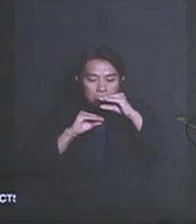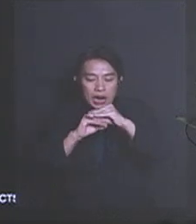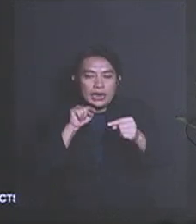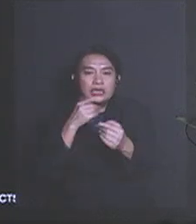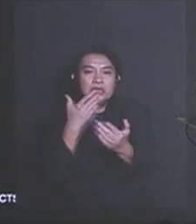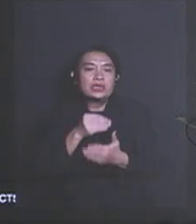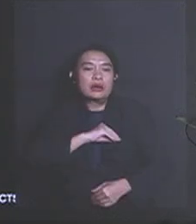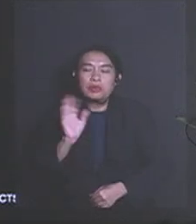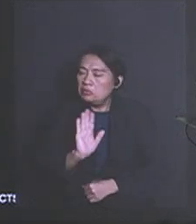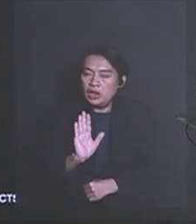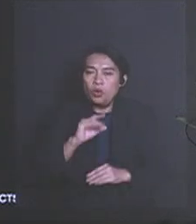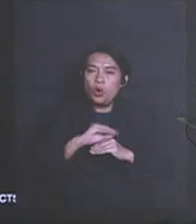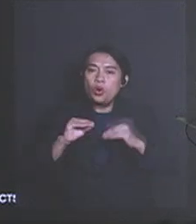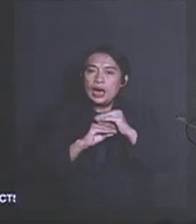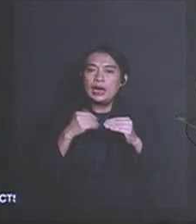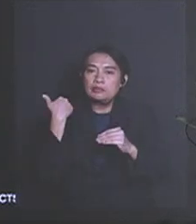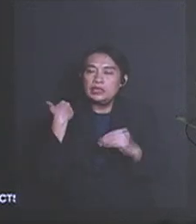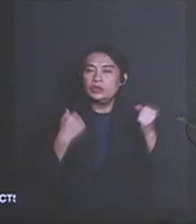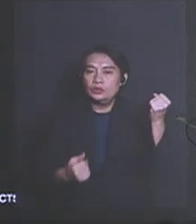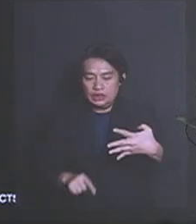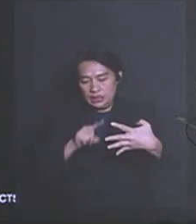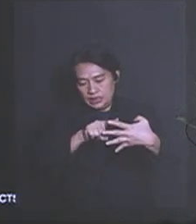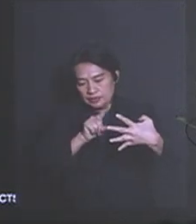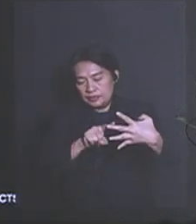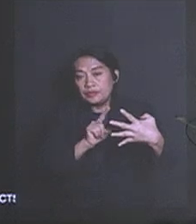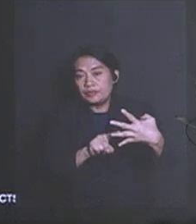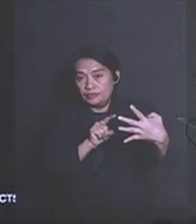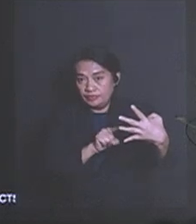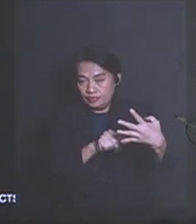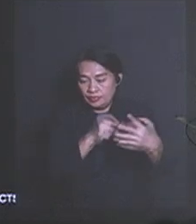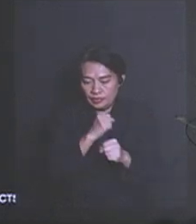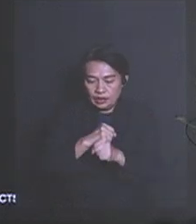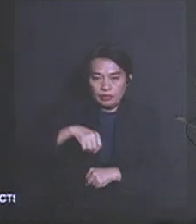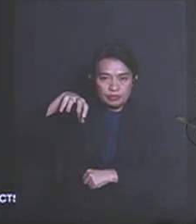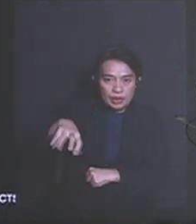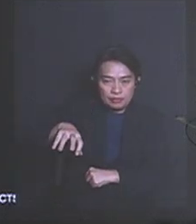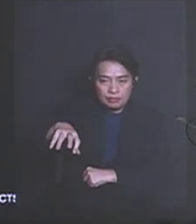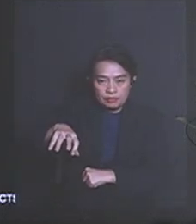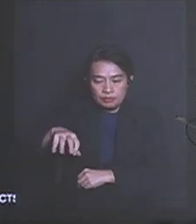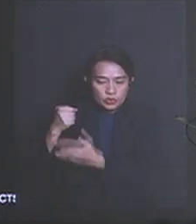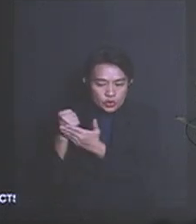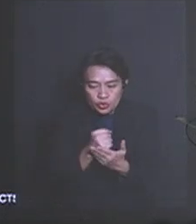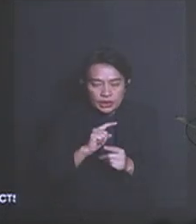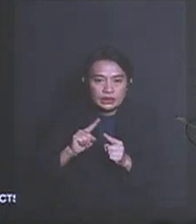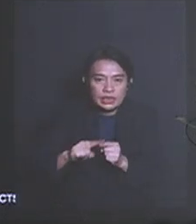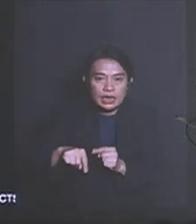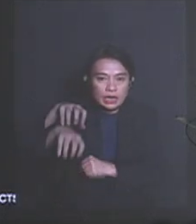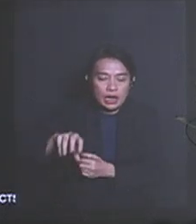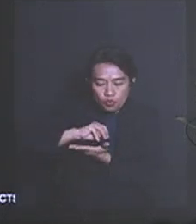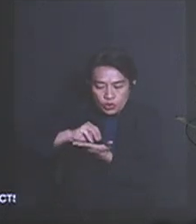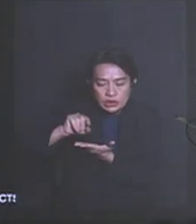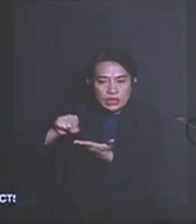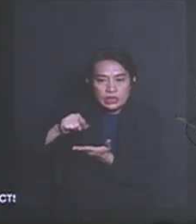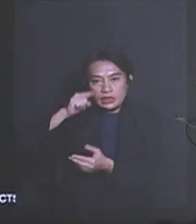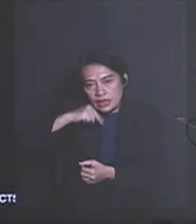to collaborate with various charitable organizations and foundations in Thailand. This project have taught